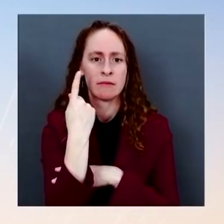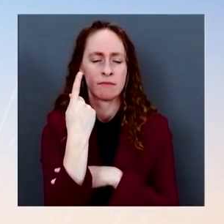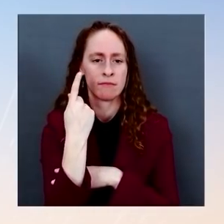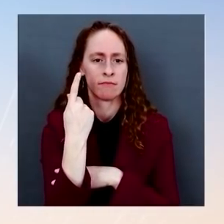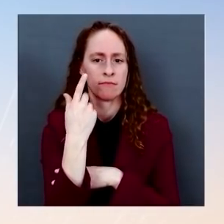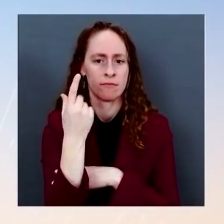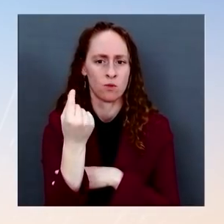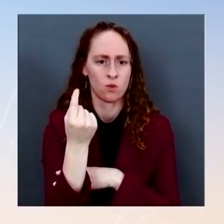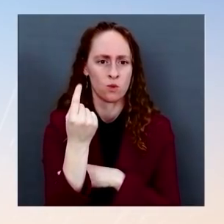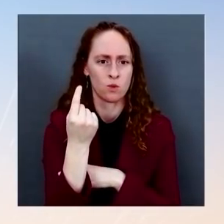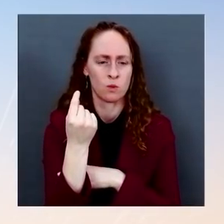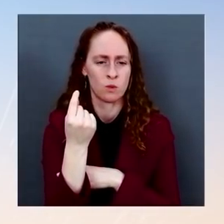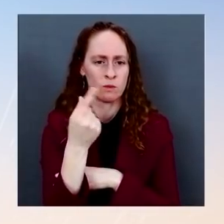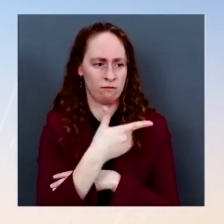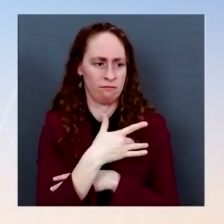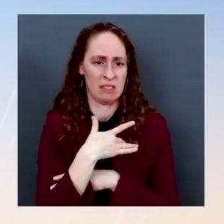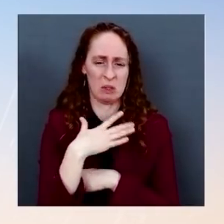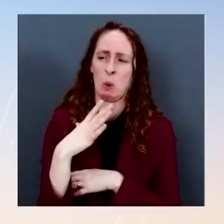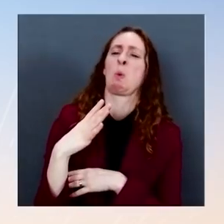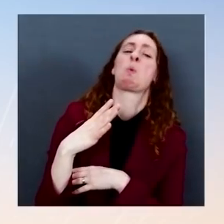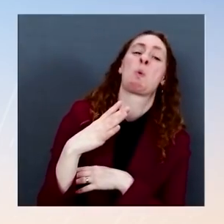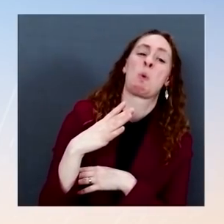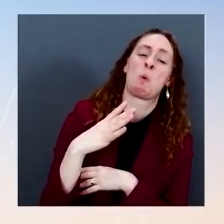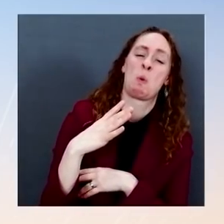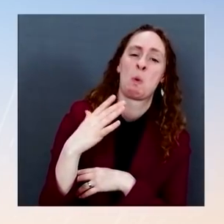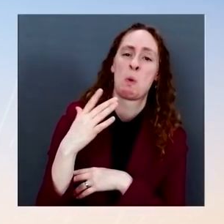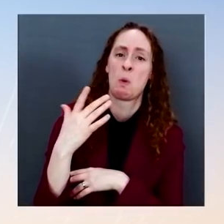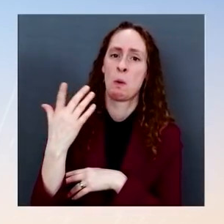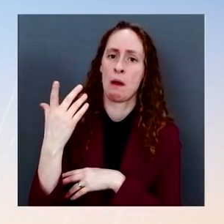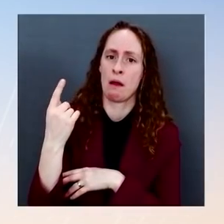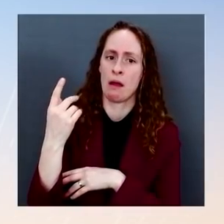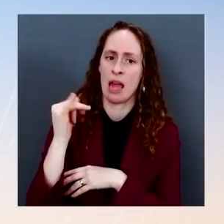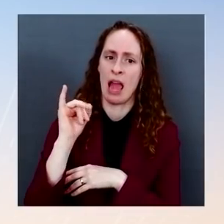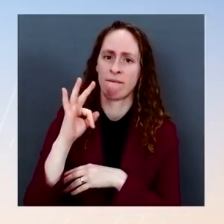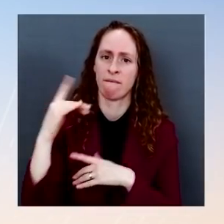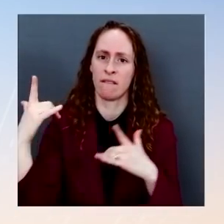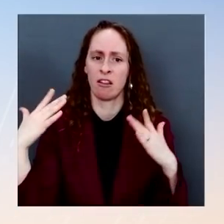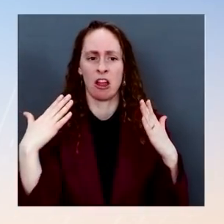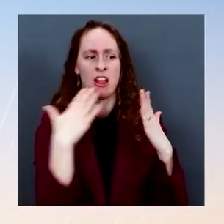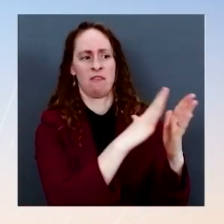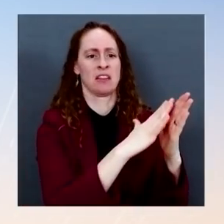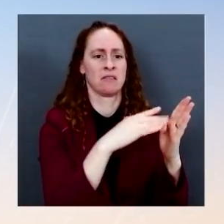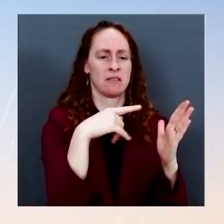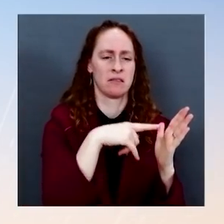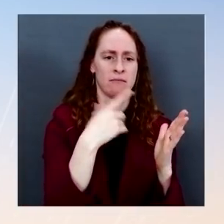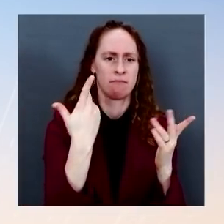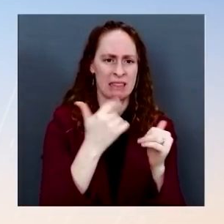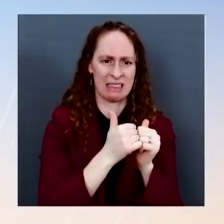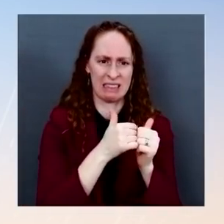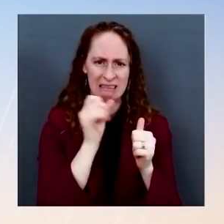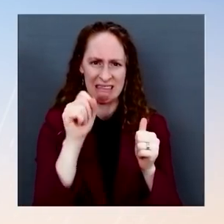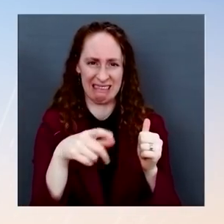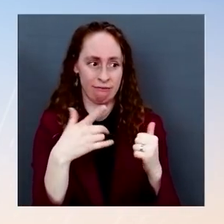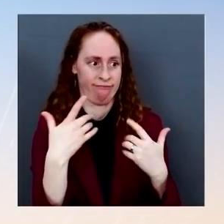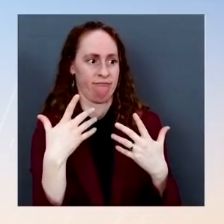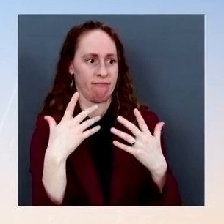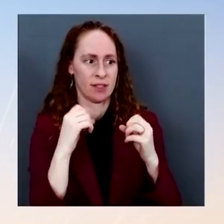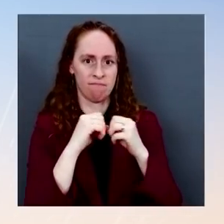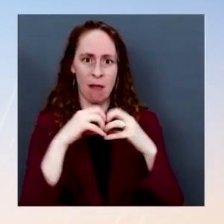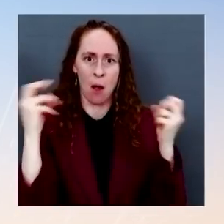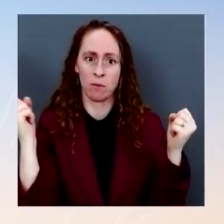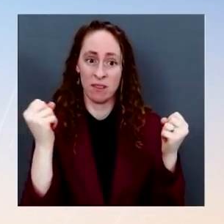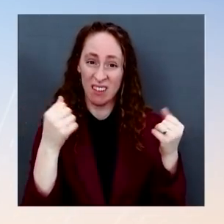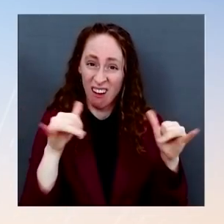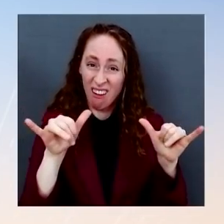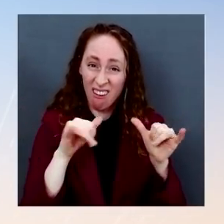be undertaken in the next weeks and months. Well, look, I can't speak for Senator Manchin on what has upset him. I'll let him